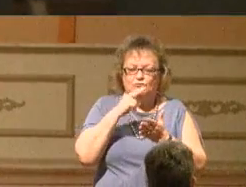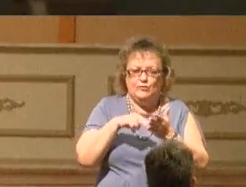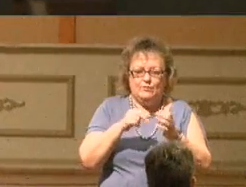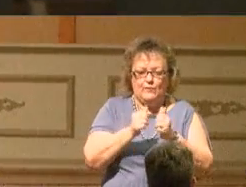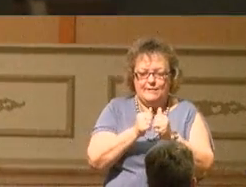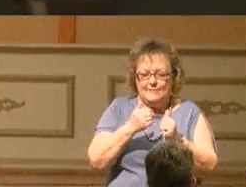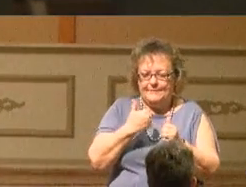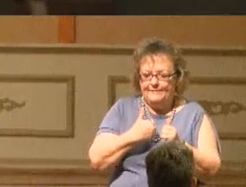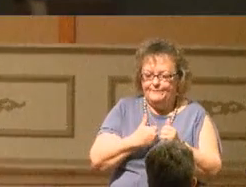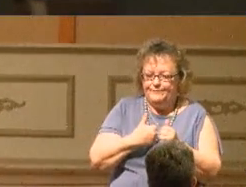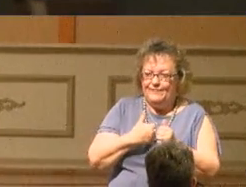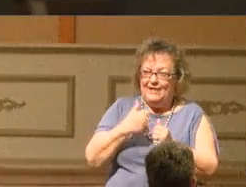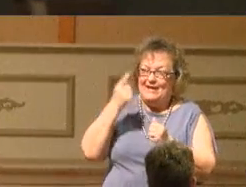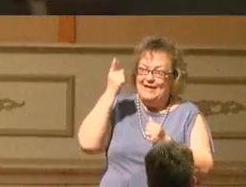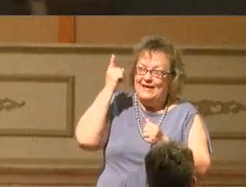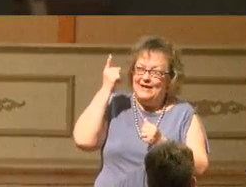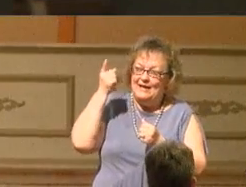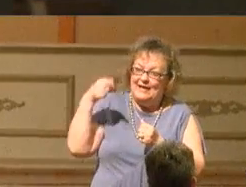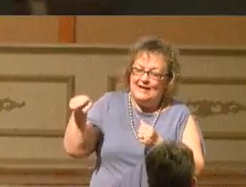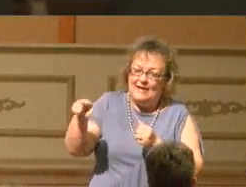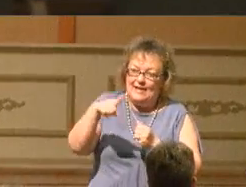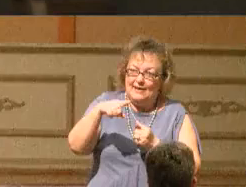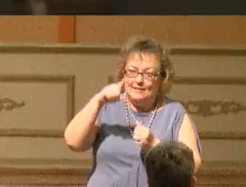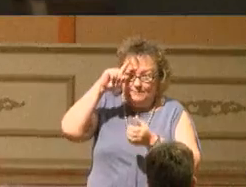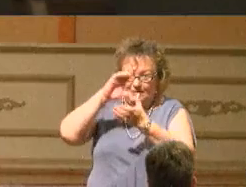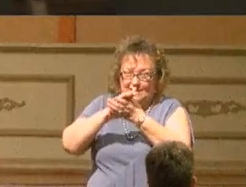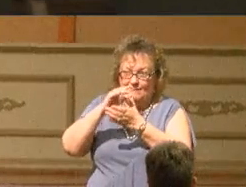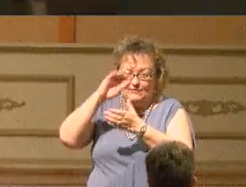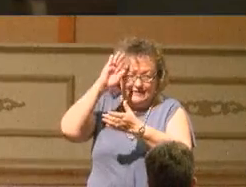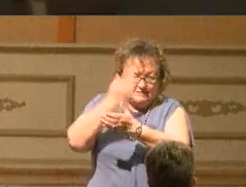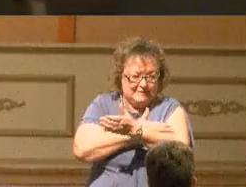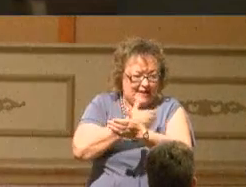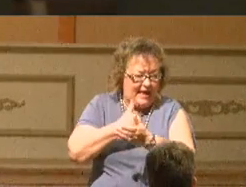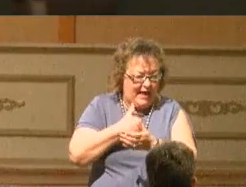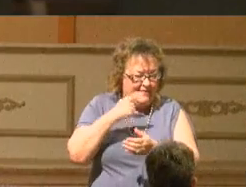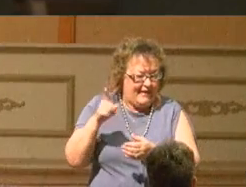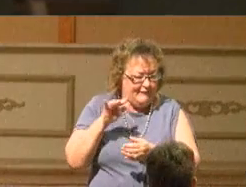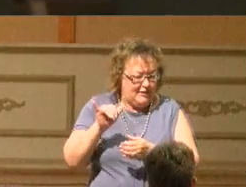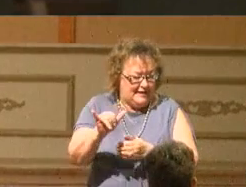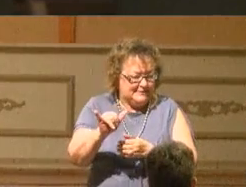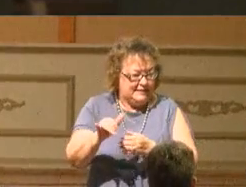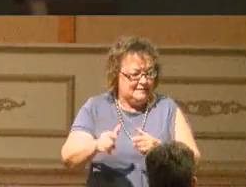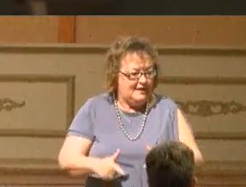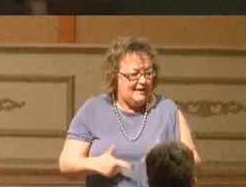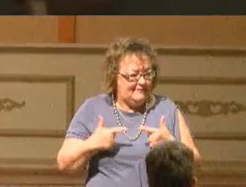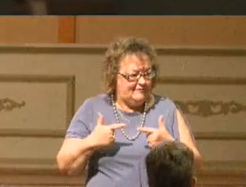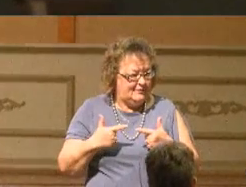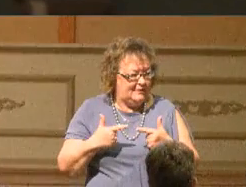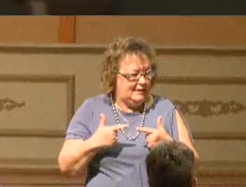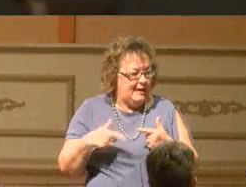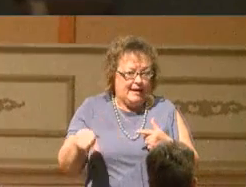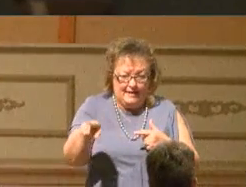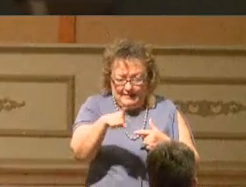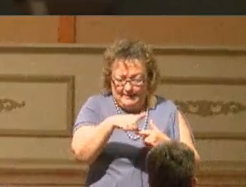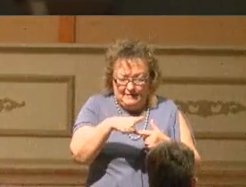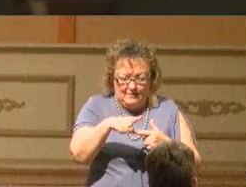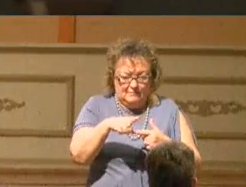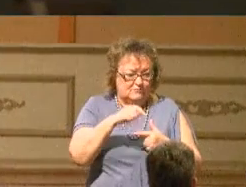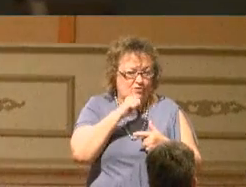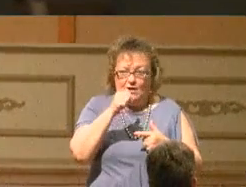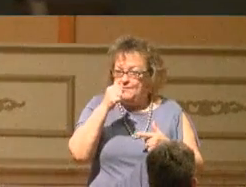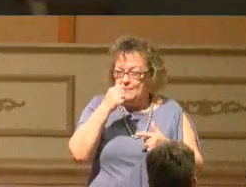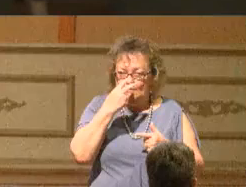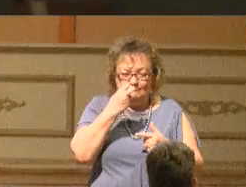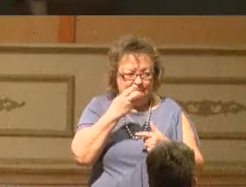will. "He that believeth on the Son hath everlasting life, and he that believeth not the